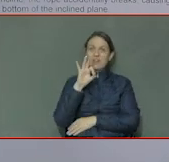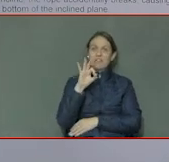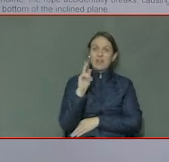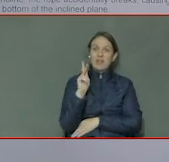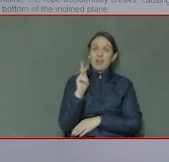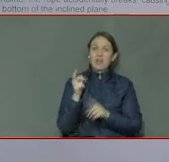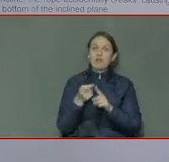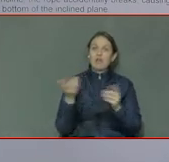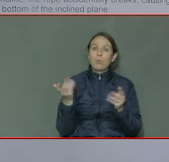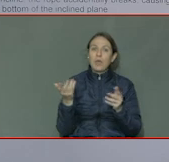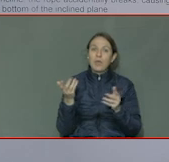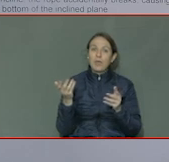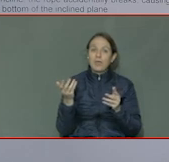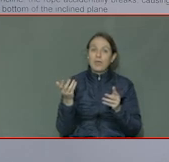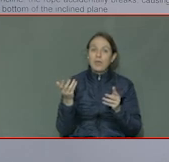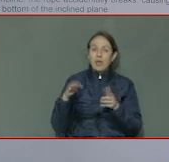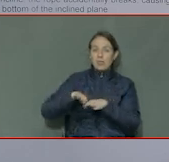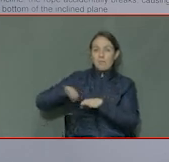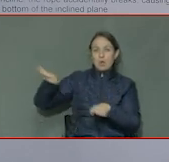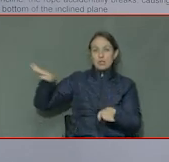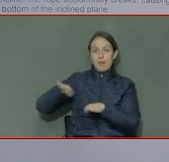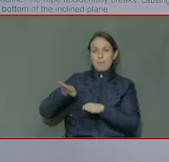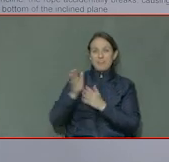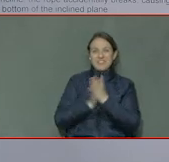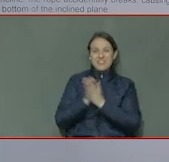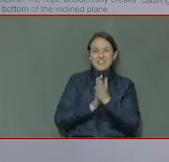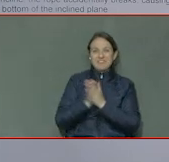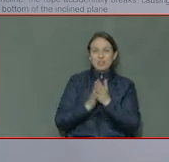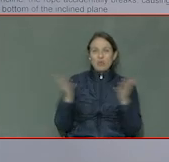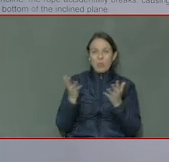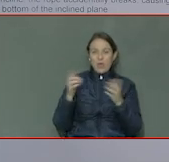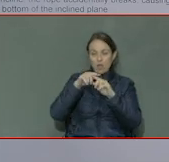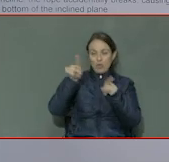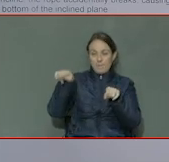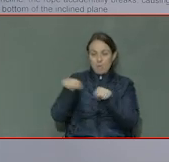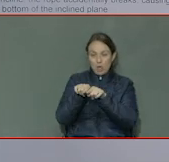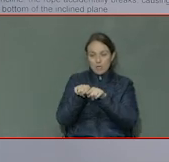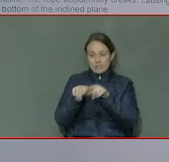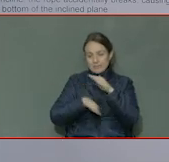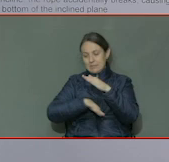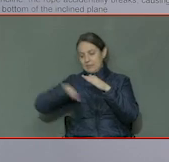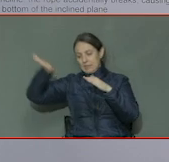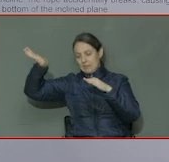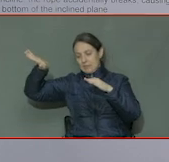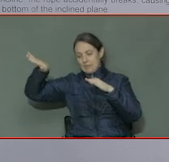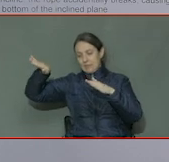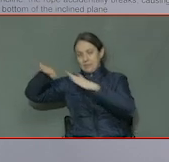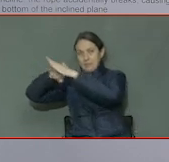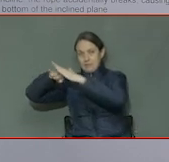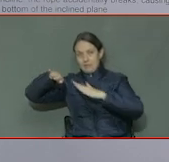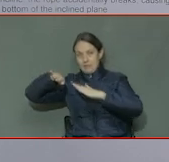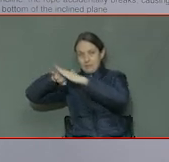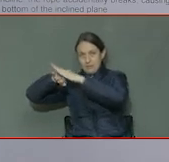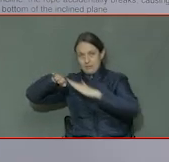must be at the bottom because the friction is between the surface and the object.